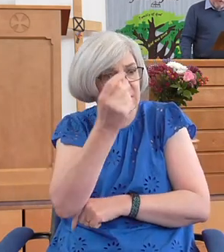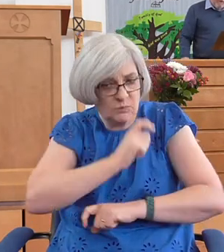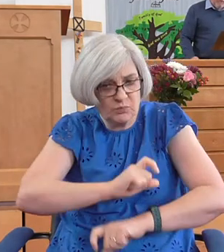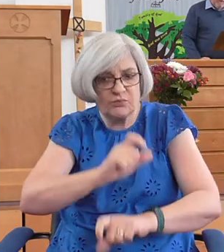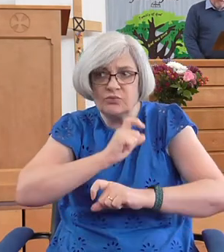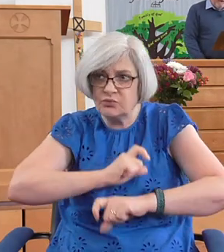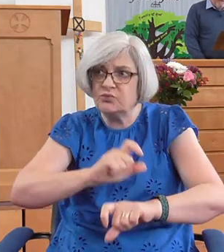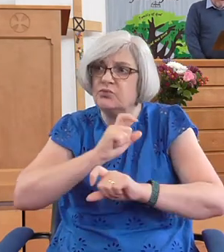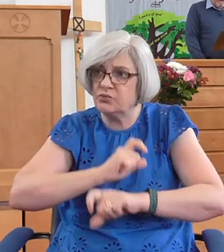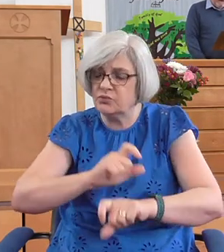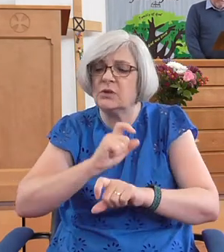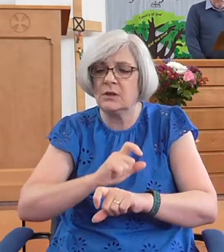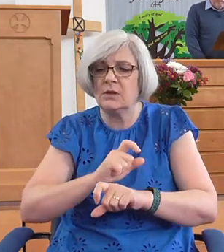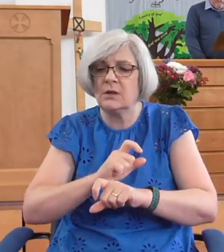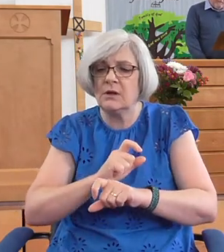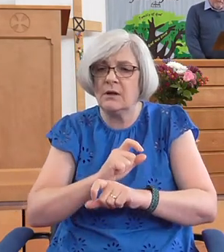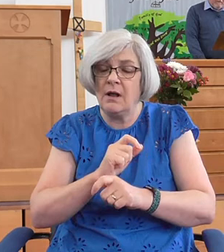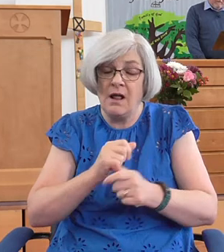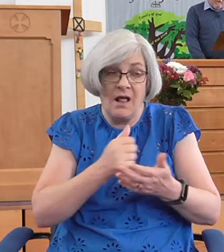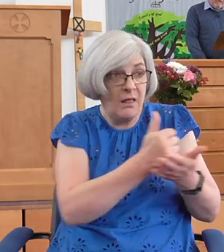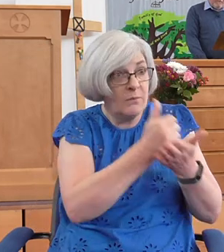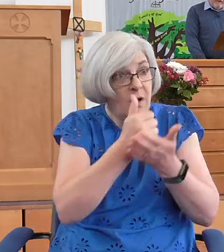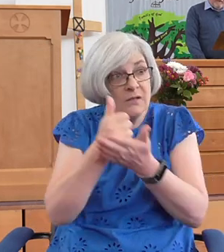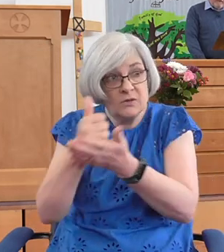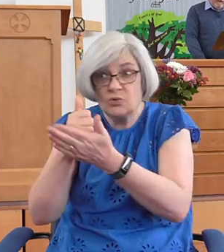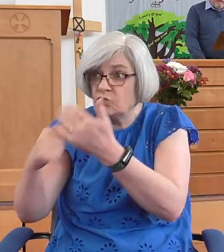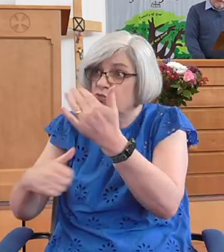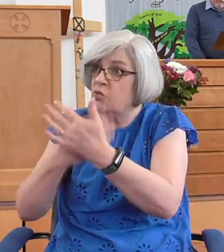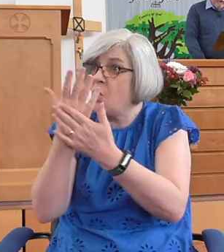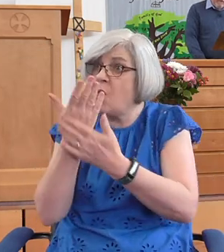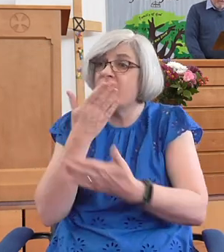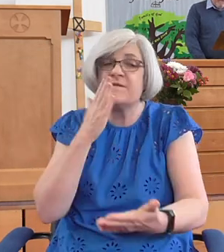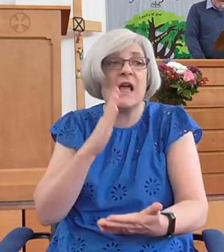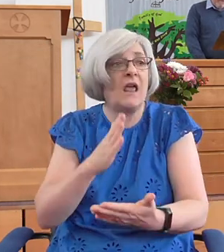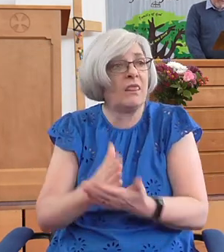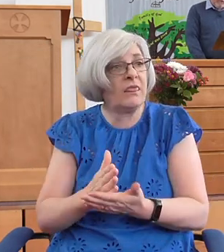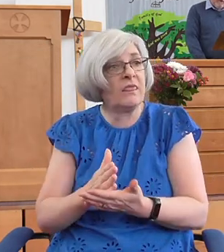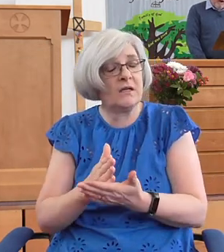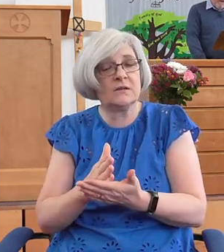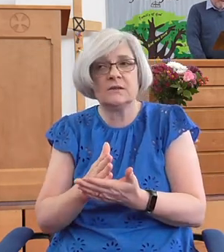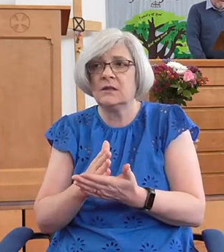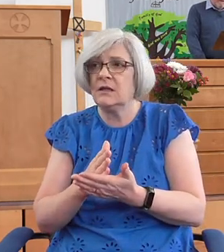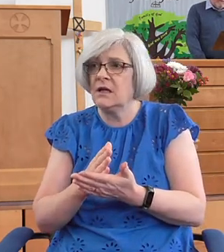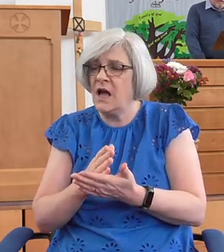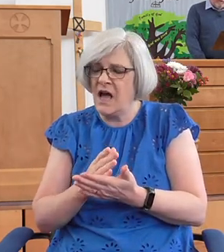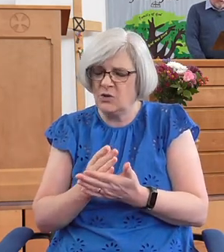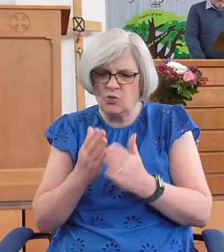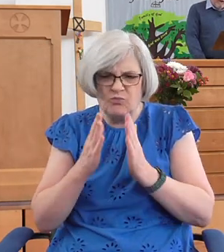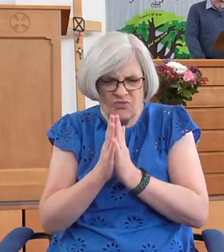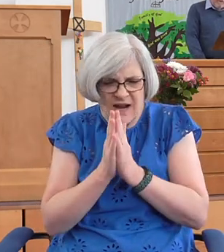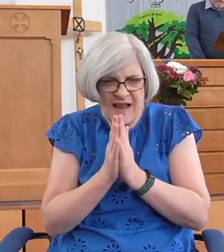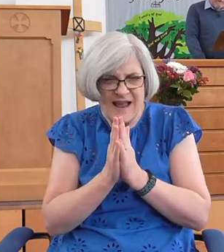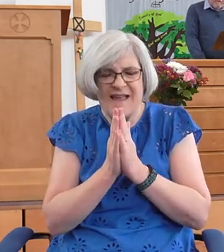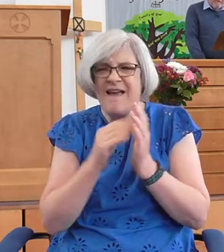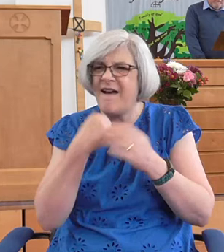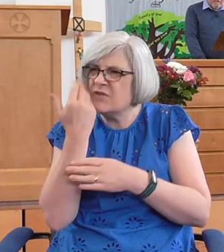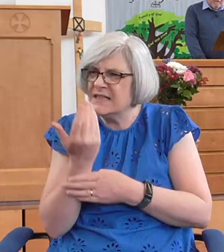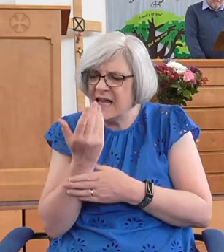Help us to grow in faith today, and to pray daily through everything on our calendar or in our